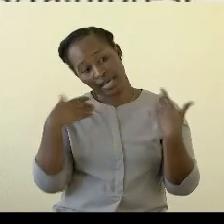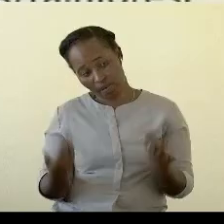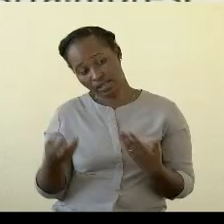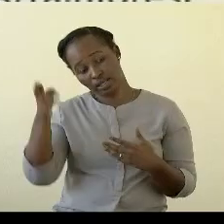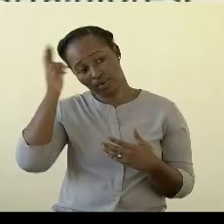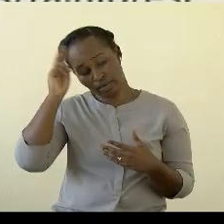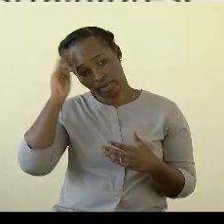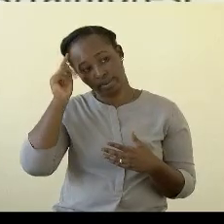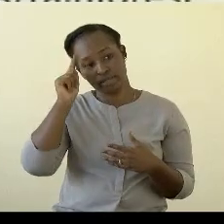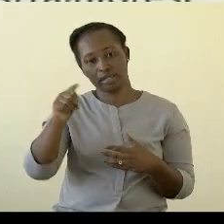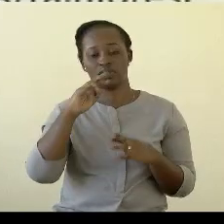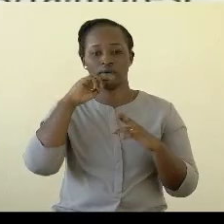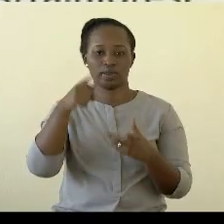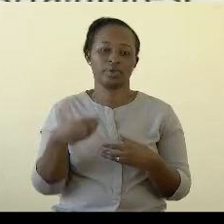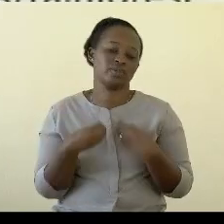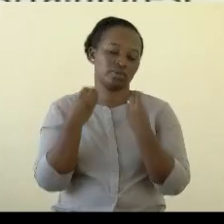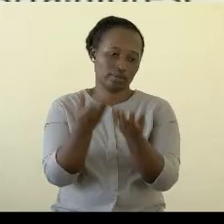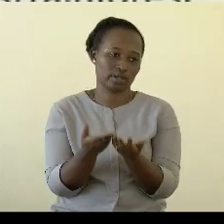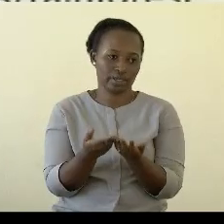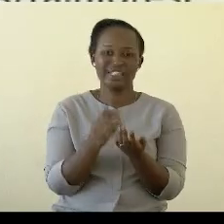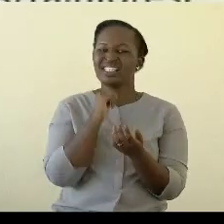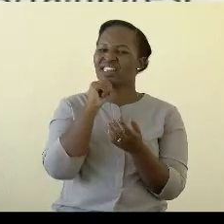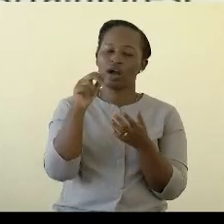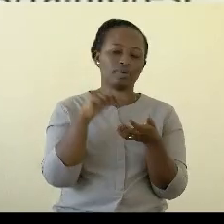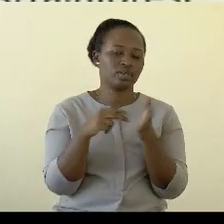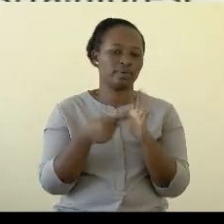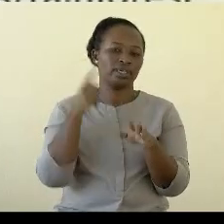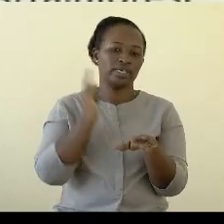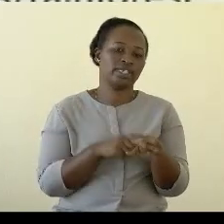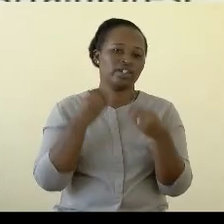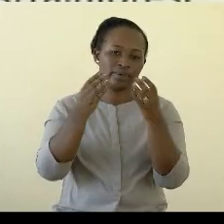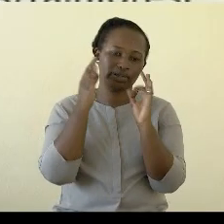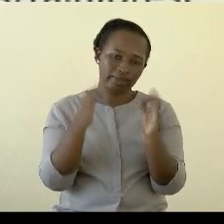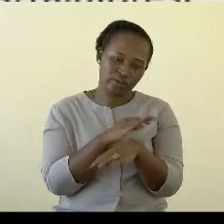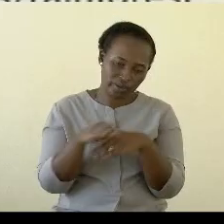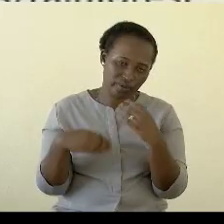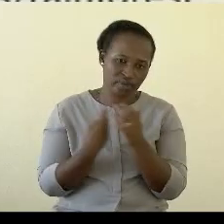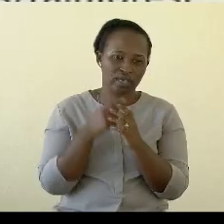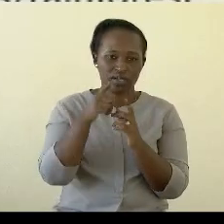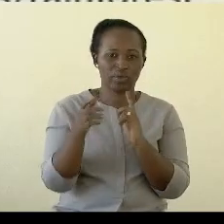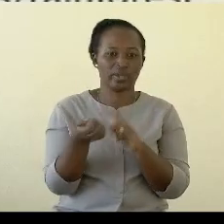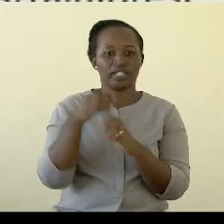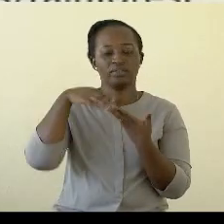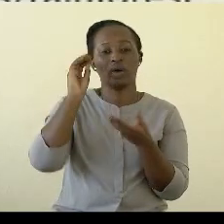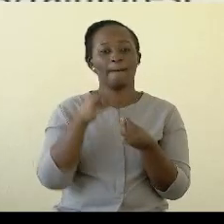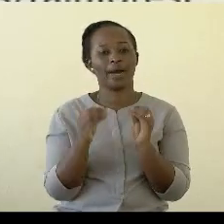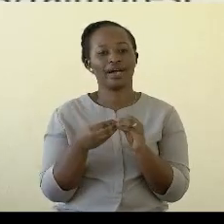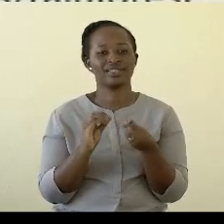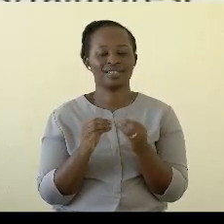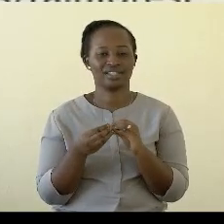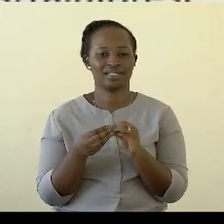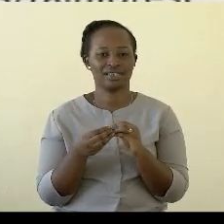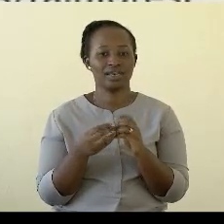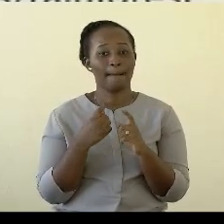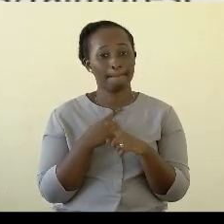remember, these responses provided doesn't mean that when you give all these, you will get more marks.